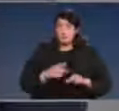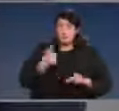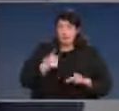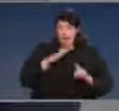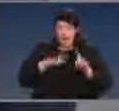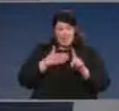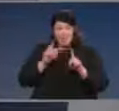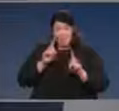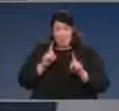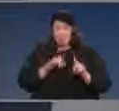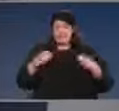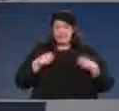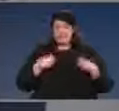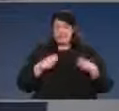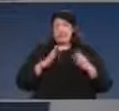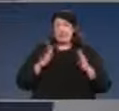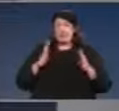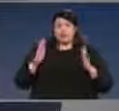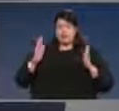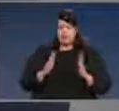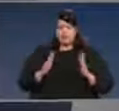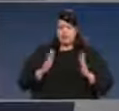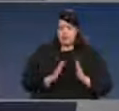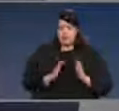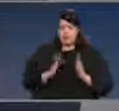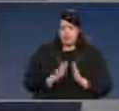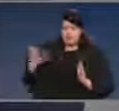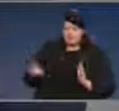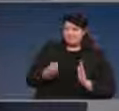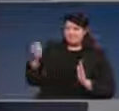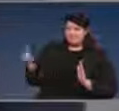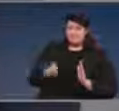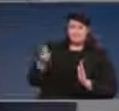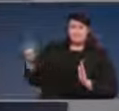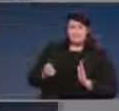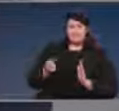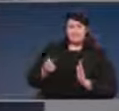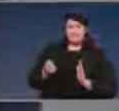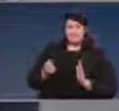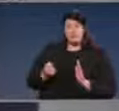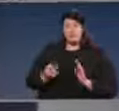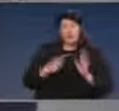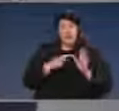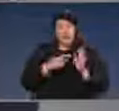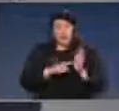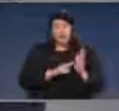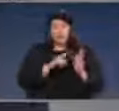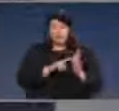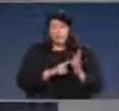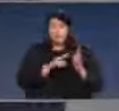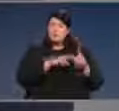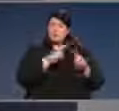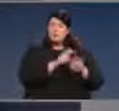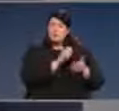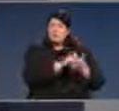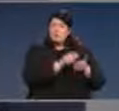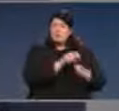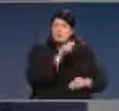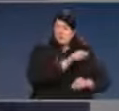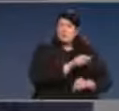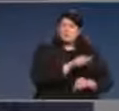upon JobKeeper, and that's the plan that we set out. Of course, the ATO, just as they have right now, to deal with